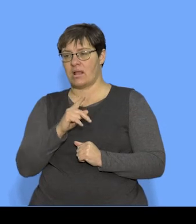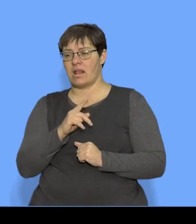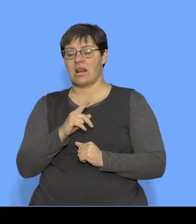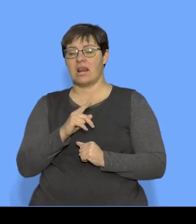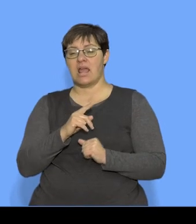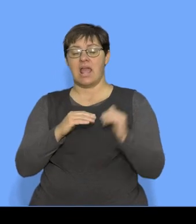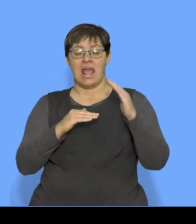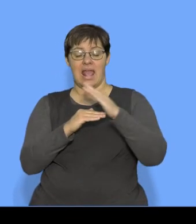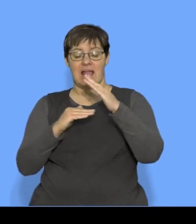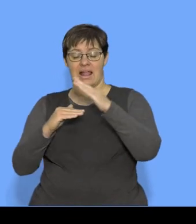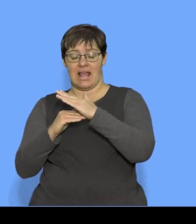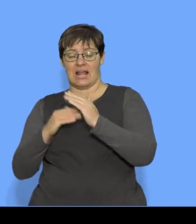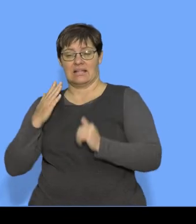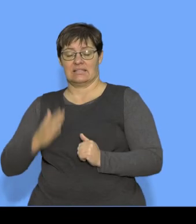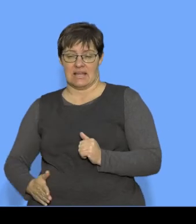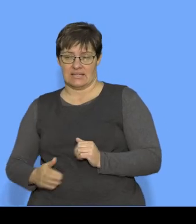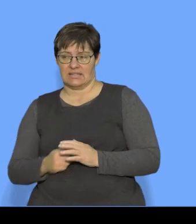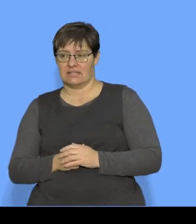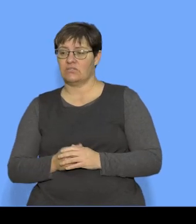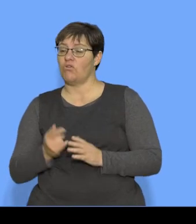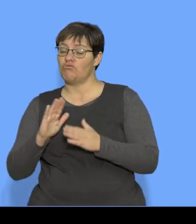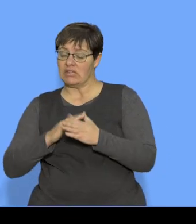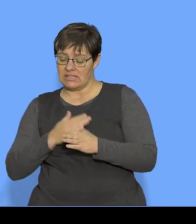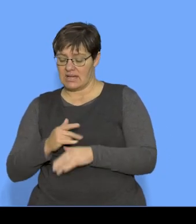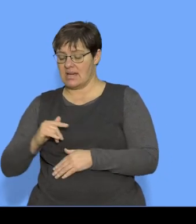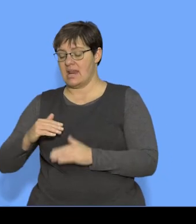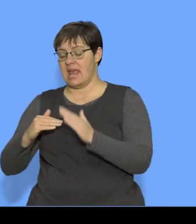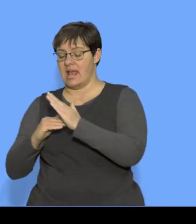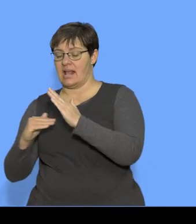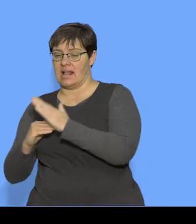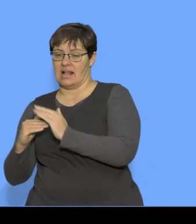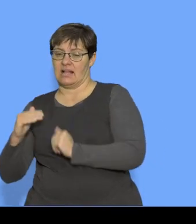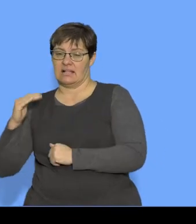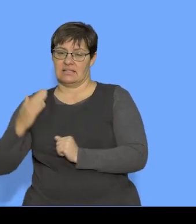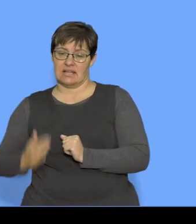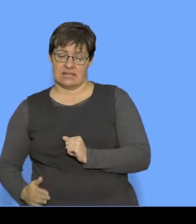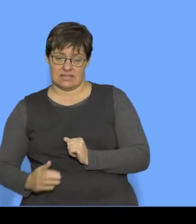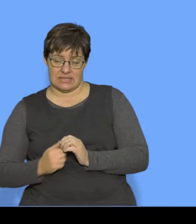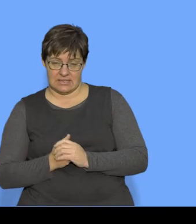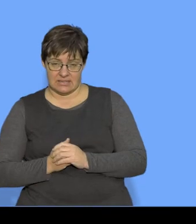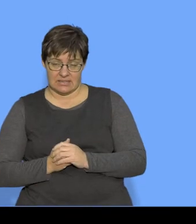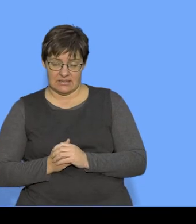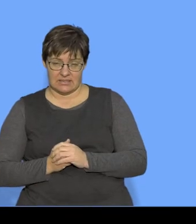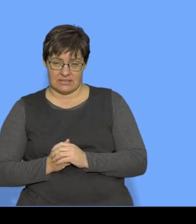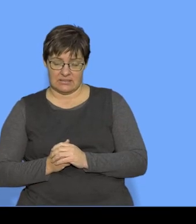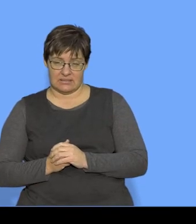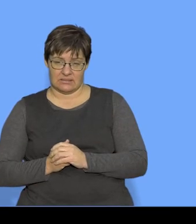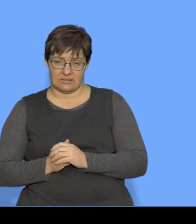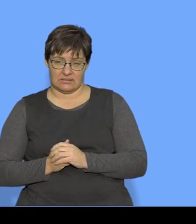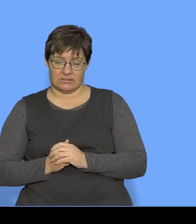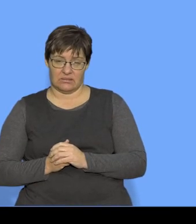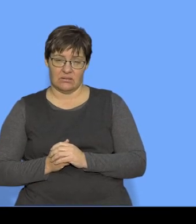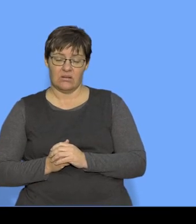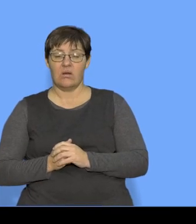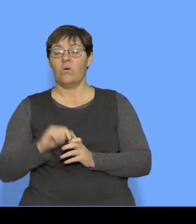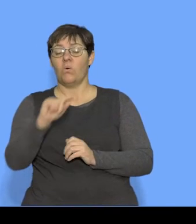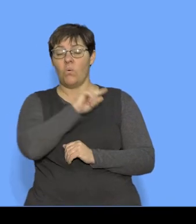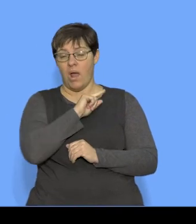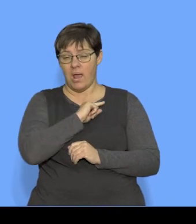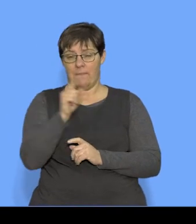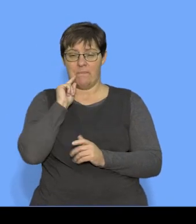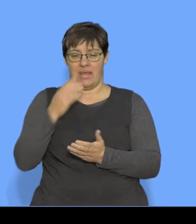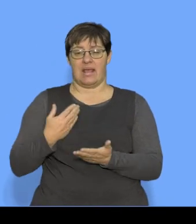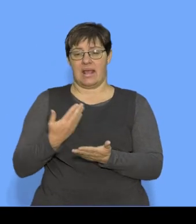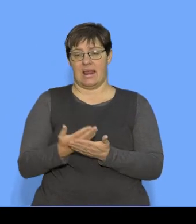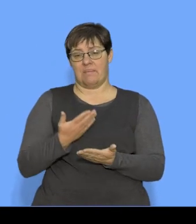it's angle, angle, side. So this will be angle, angle, side. Because of this, I can then